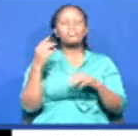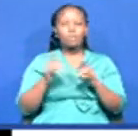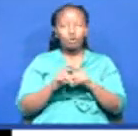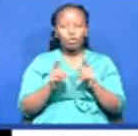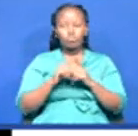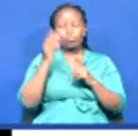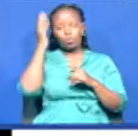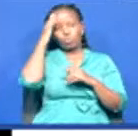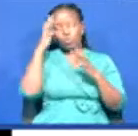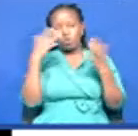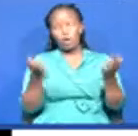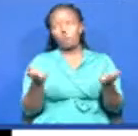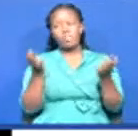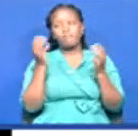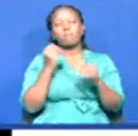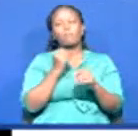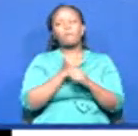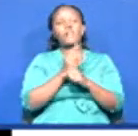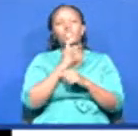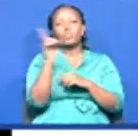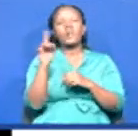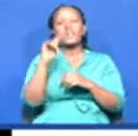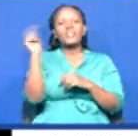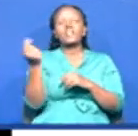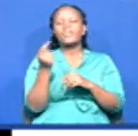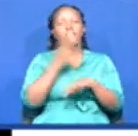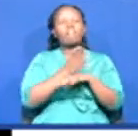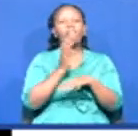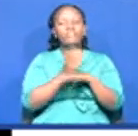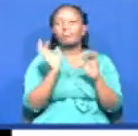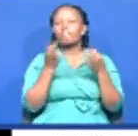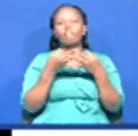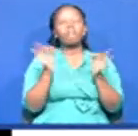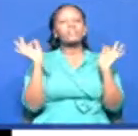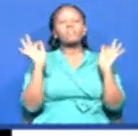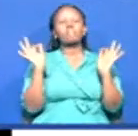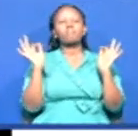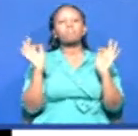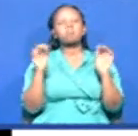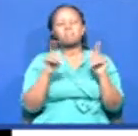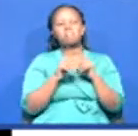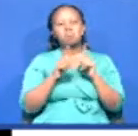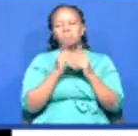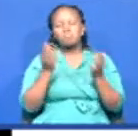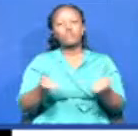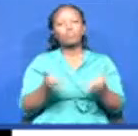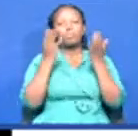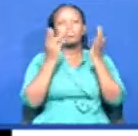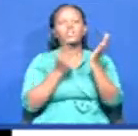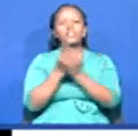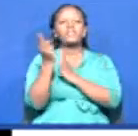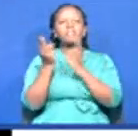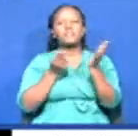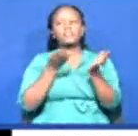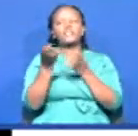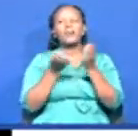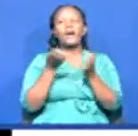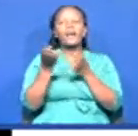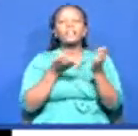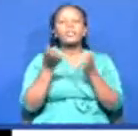country a counterfeit free so that we can promote legitimate trade. Thank you. Very